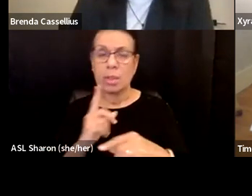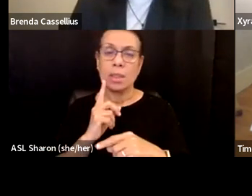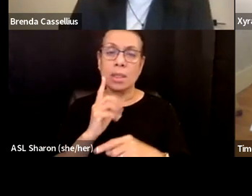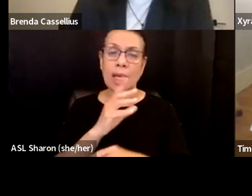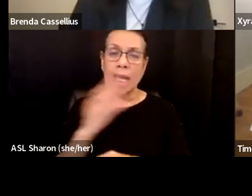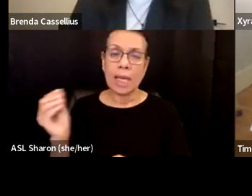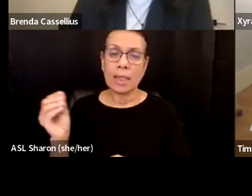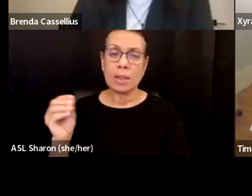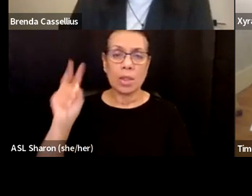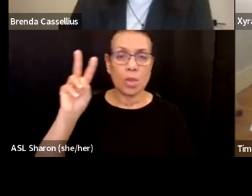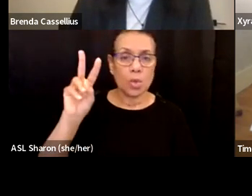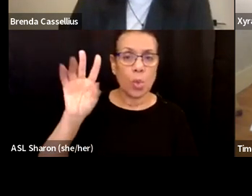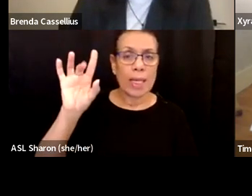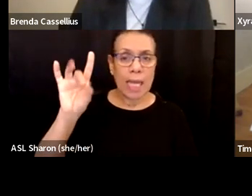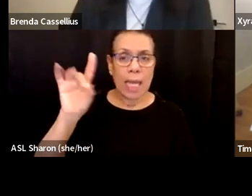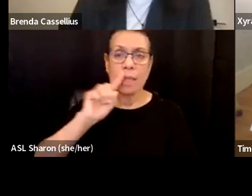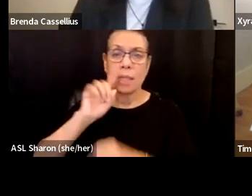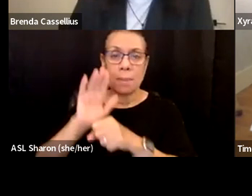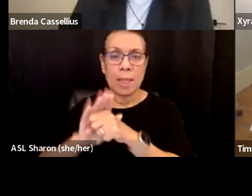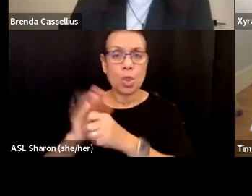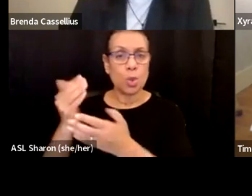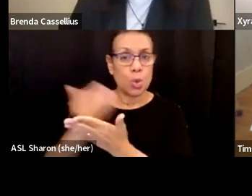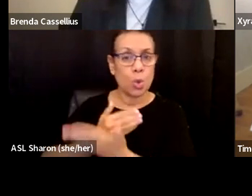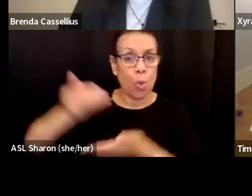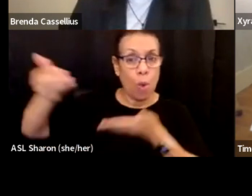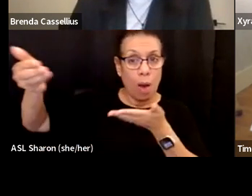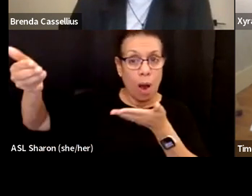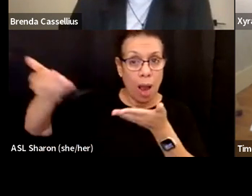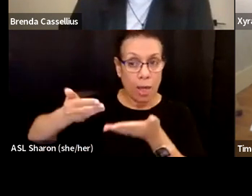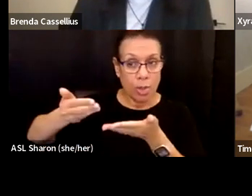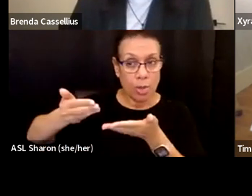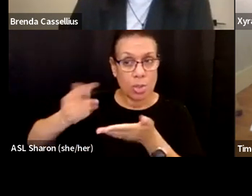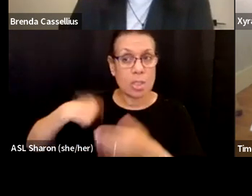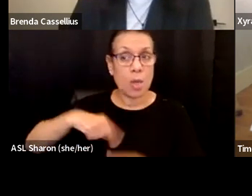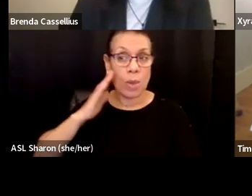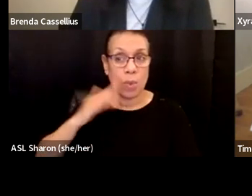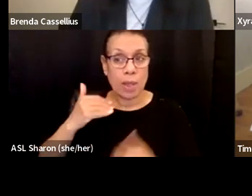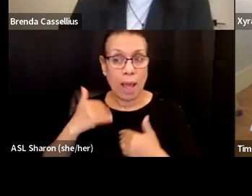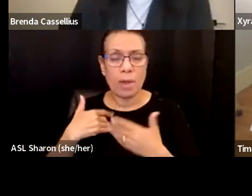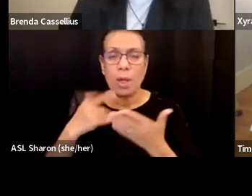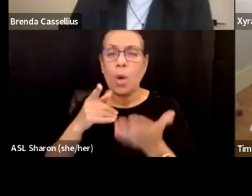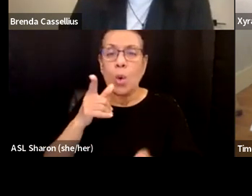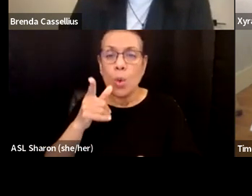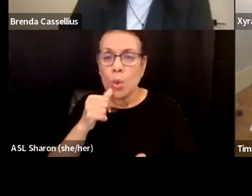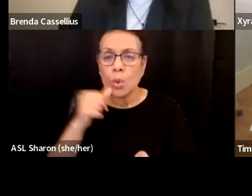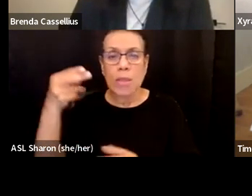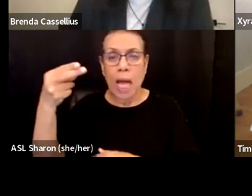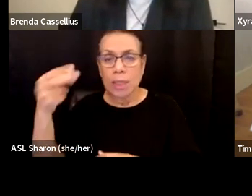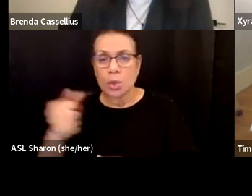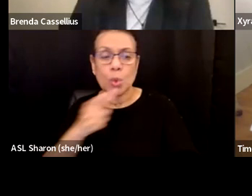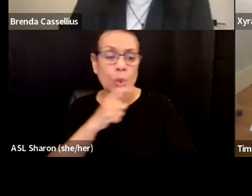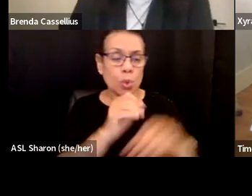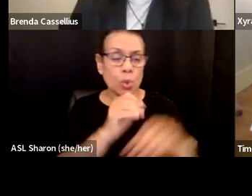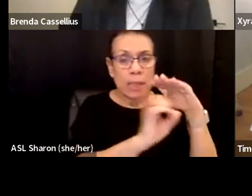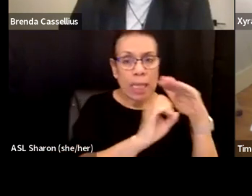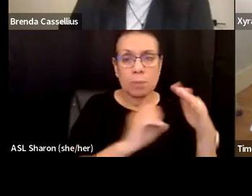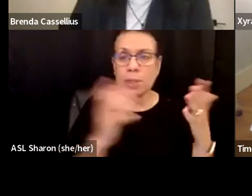the the 28 committed higher new hires that uh the grant proposes is there a breakdown of like high school versus elementary school